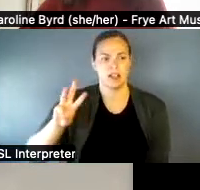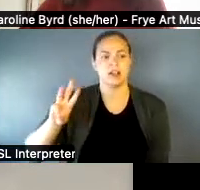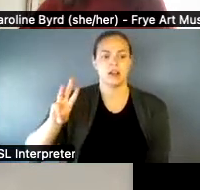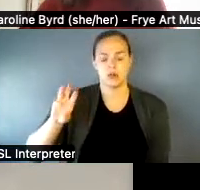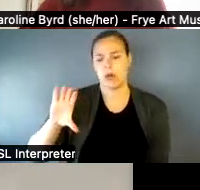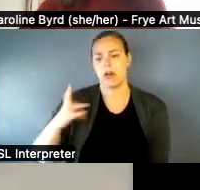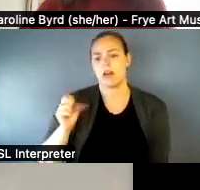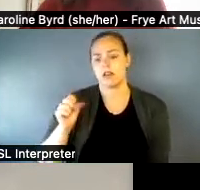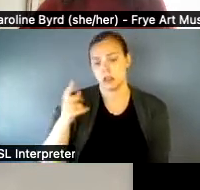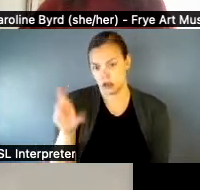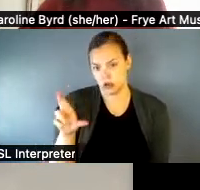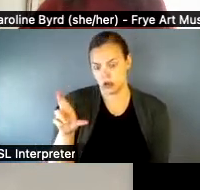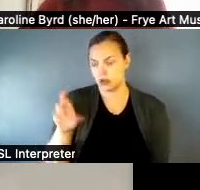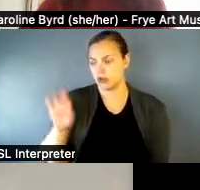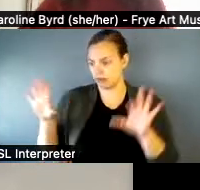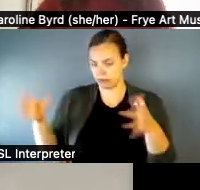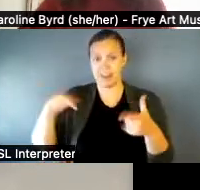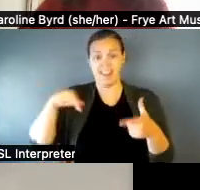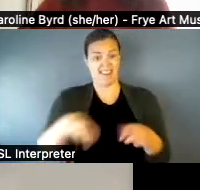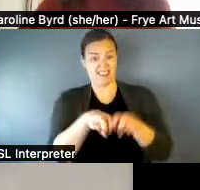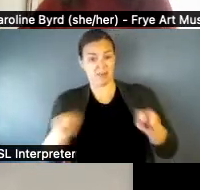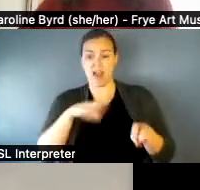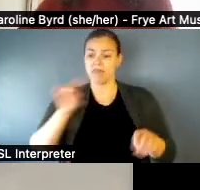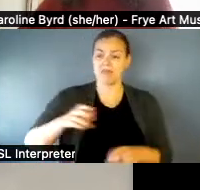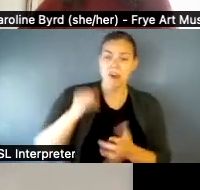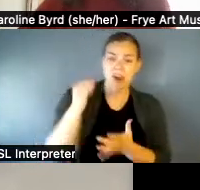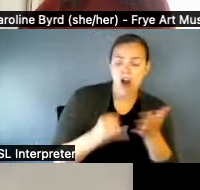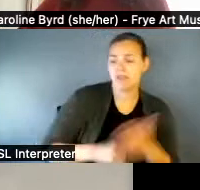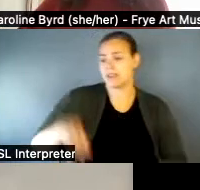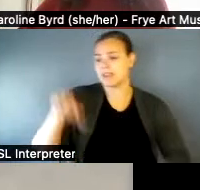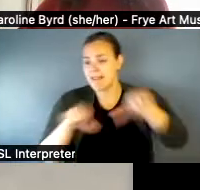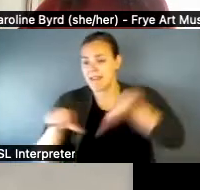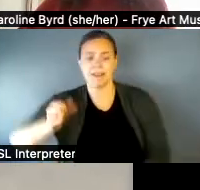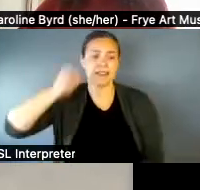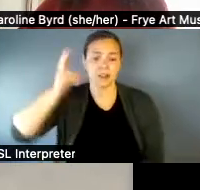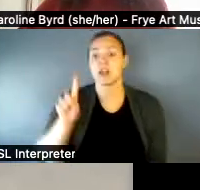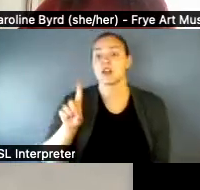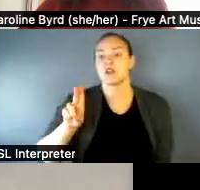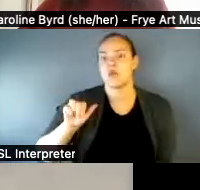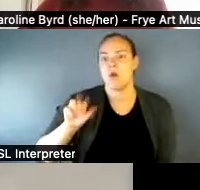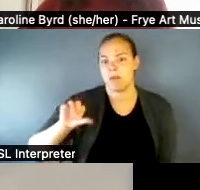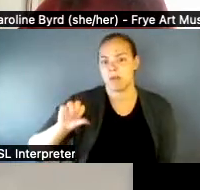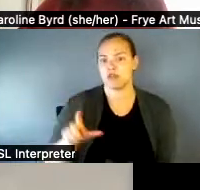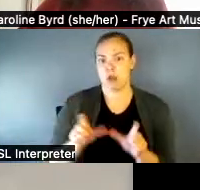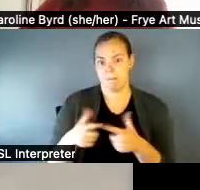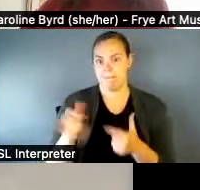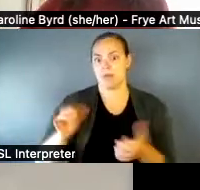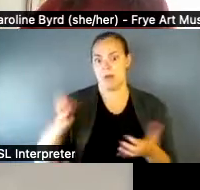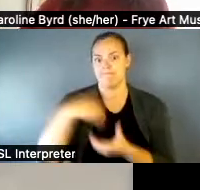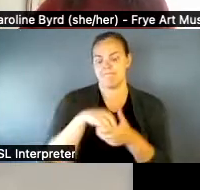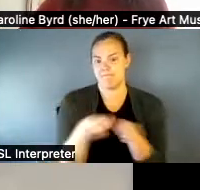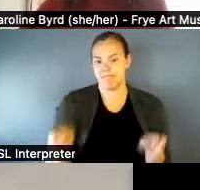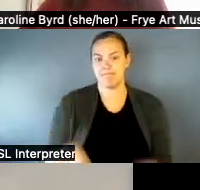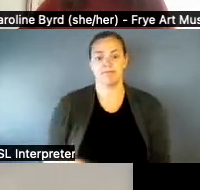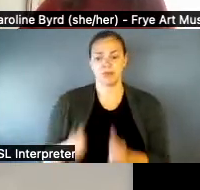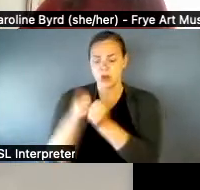the arts, sciences, history, and the Duwamish Tribe. Together, we will explore the area's